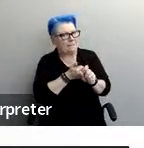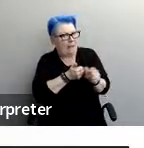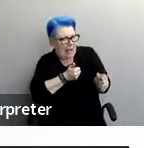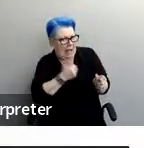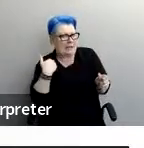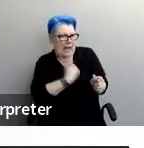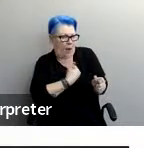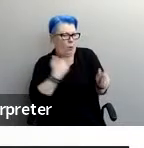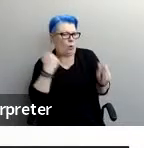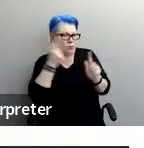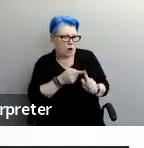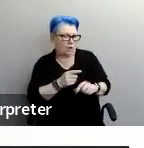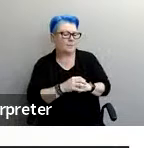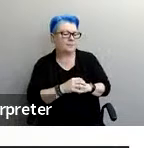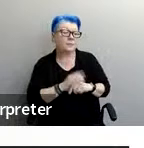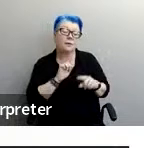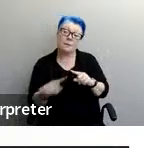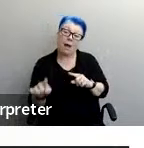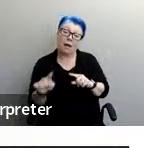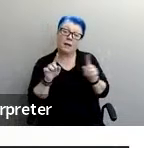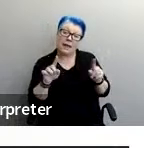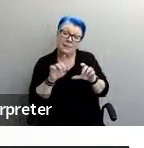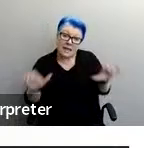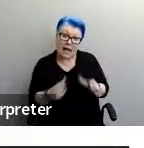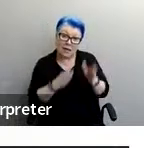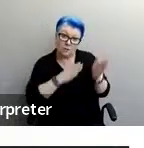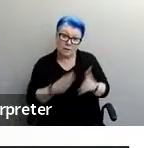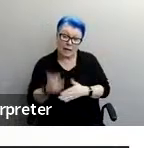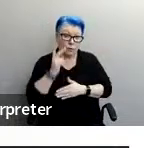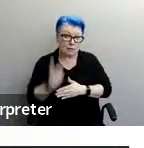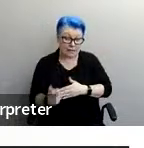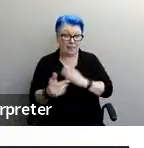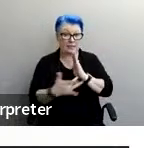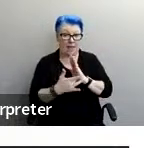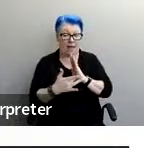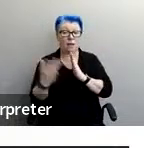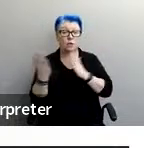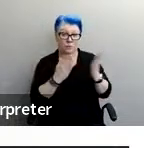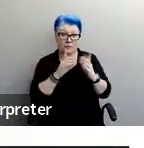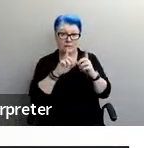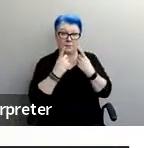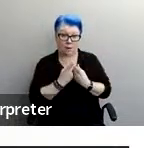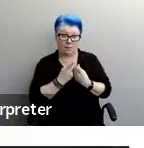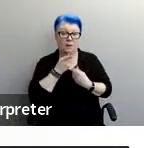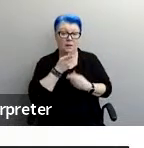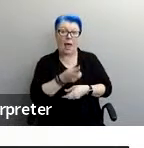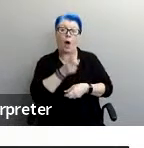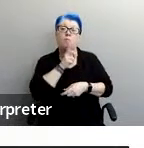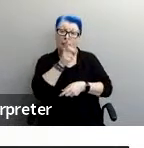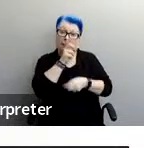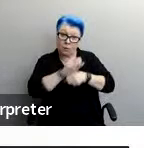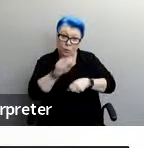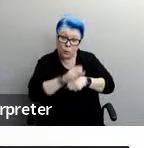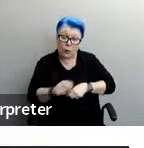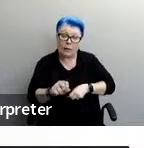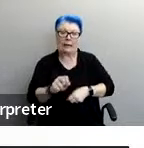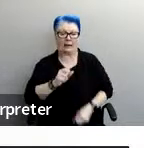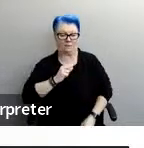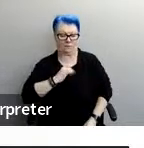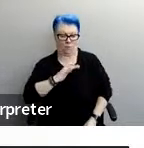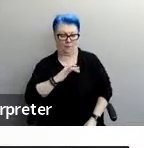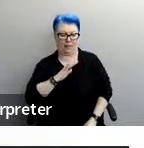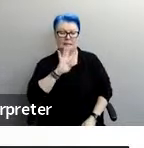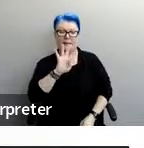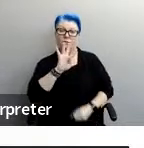target. However, in the action plan, you will see that the Technology Services Department is working on formalizing